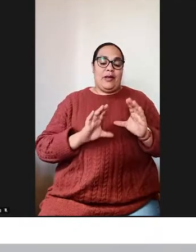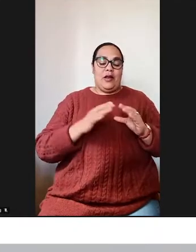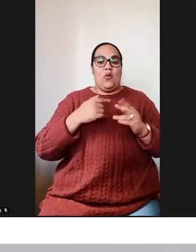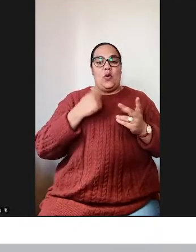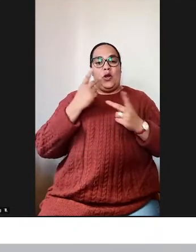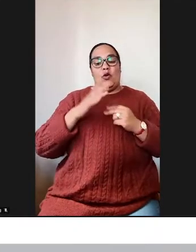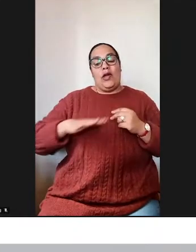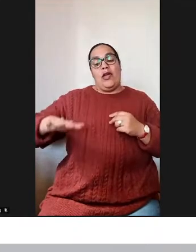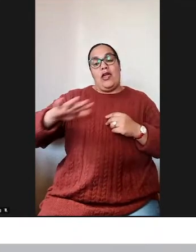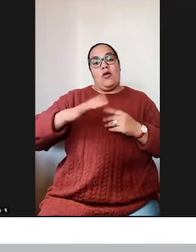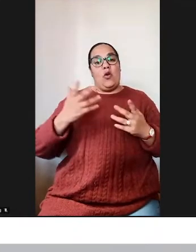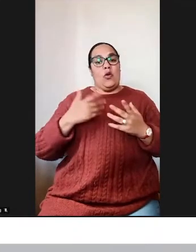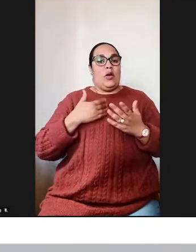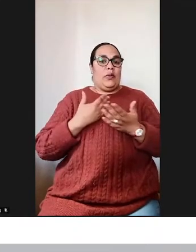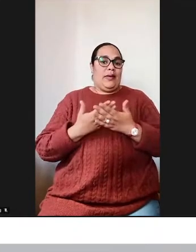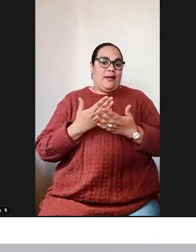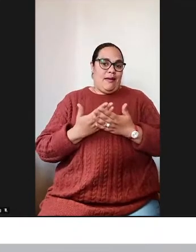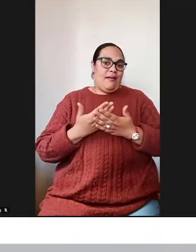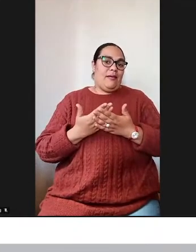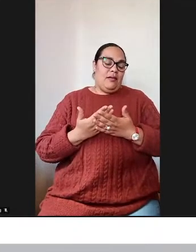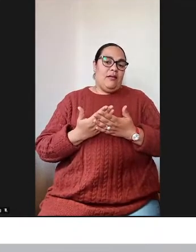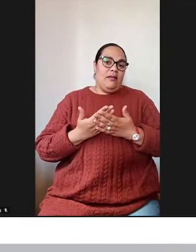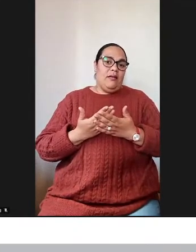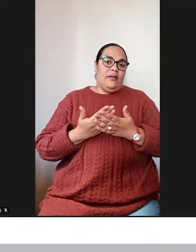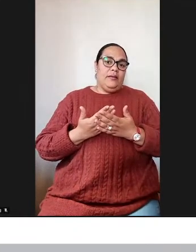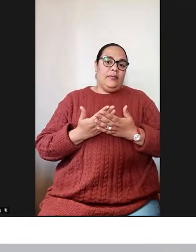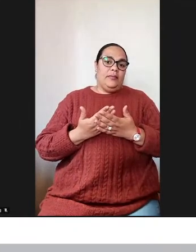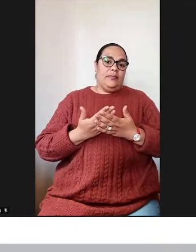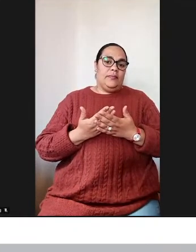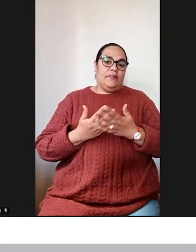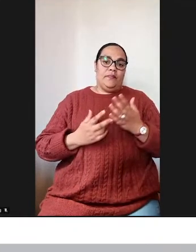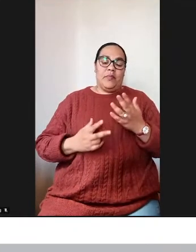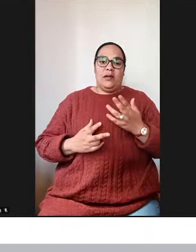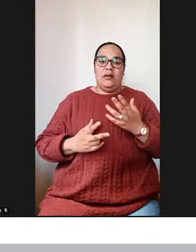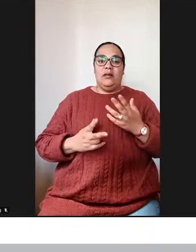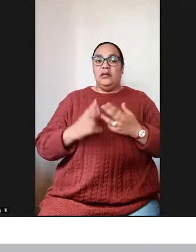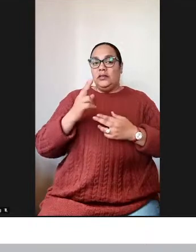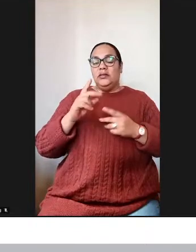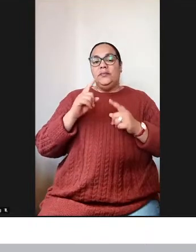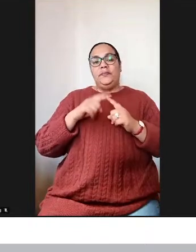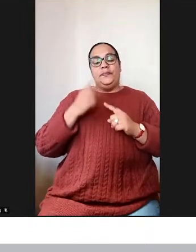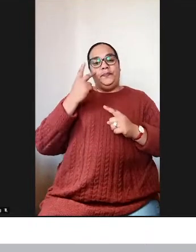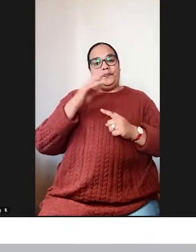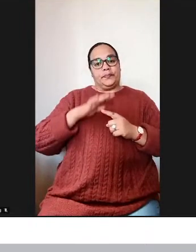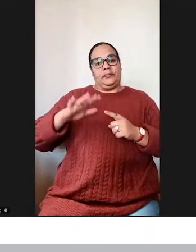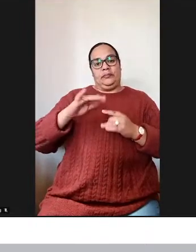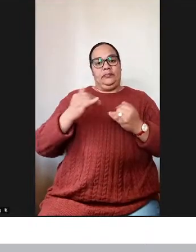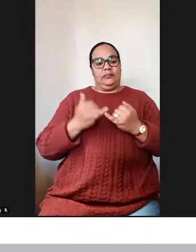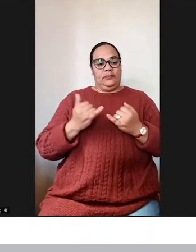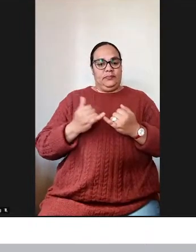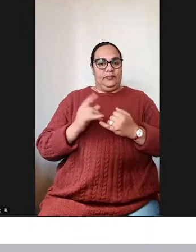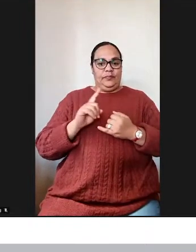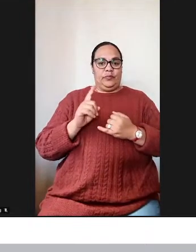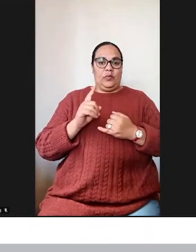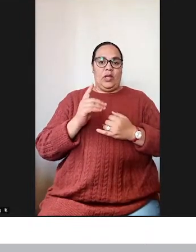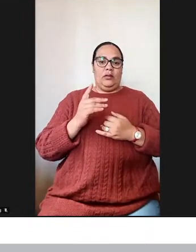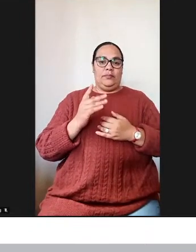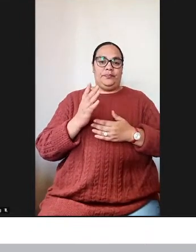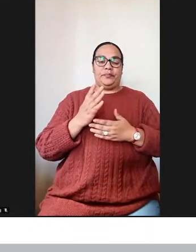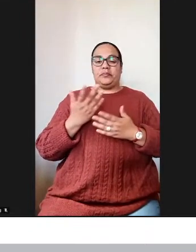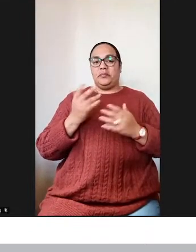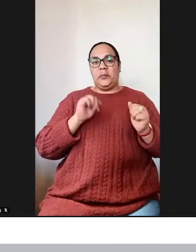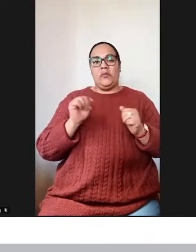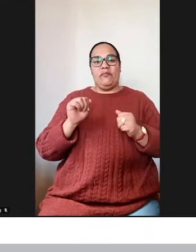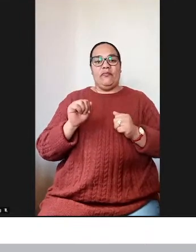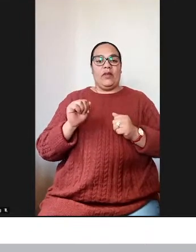areas where we could cut. We're looking at areas such as possible